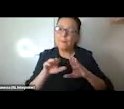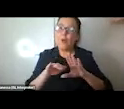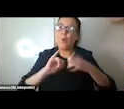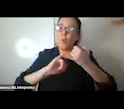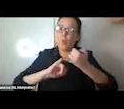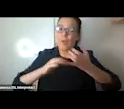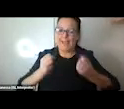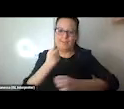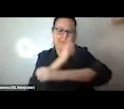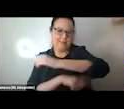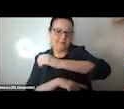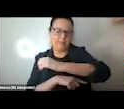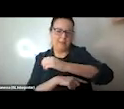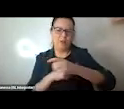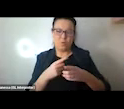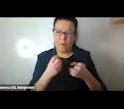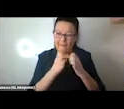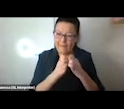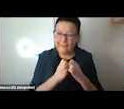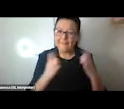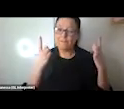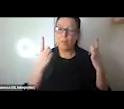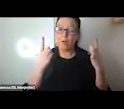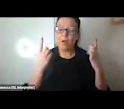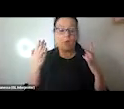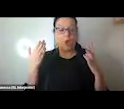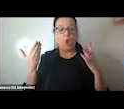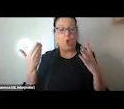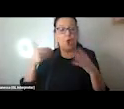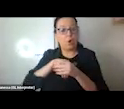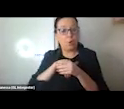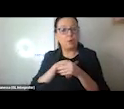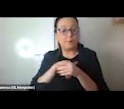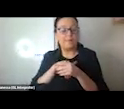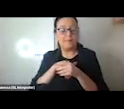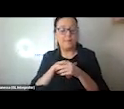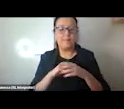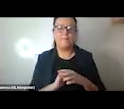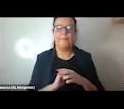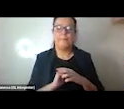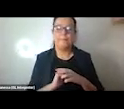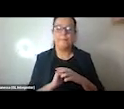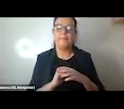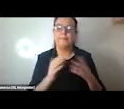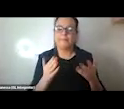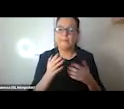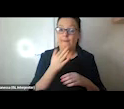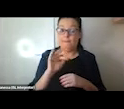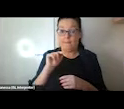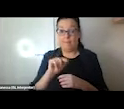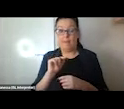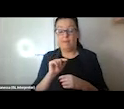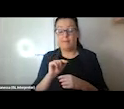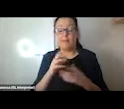broad and completely inclusive. And from that, I mean, there's a huge